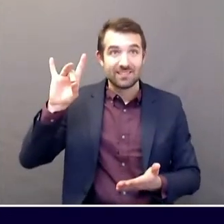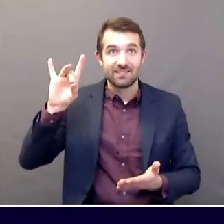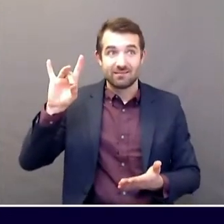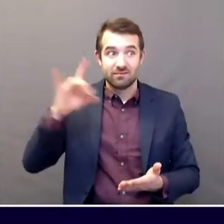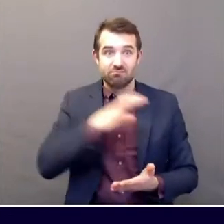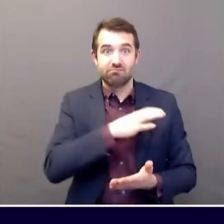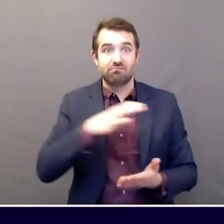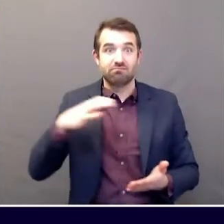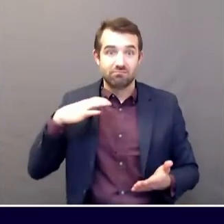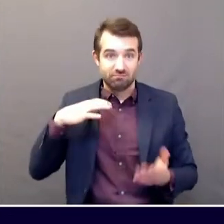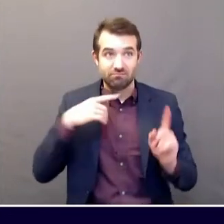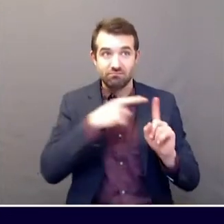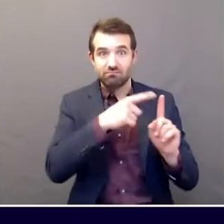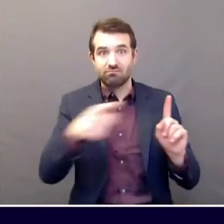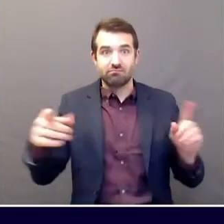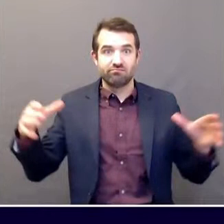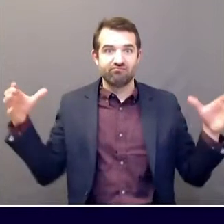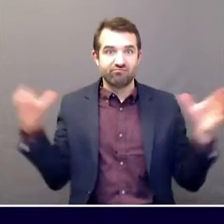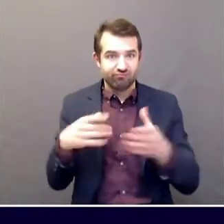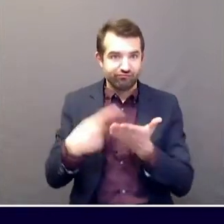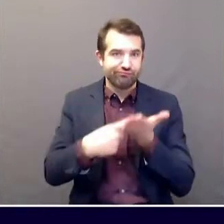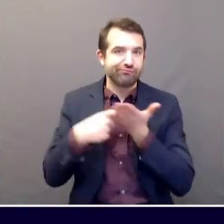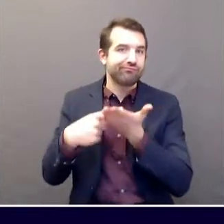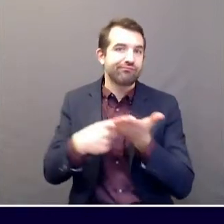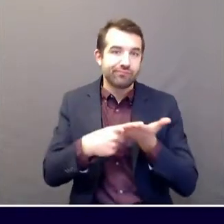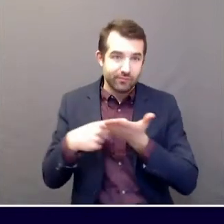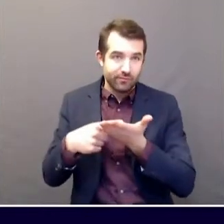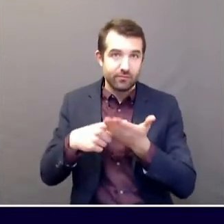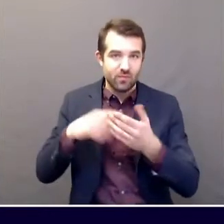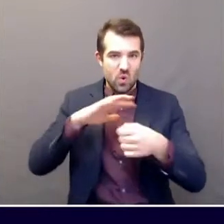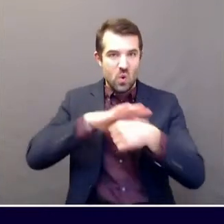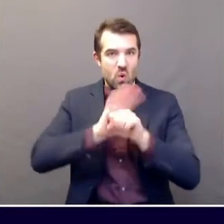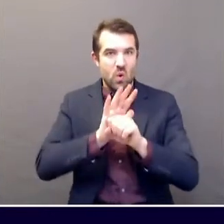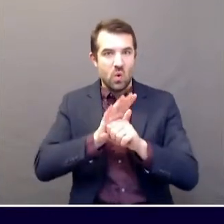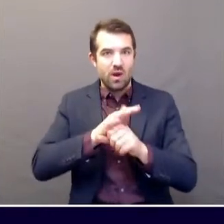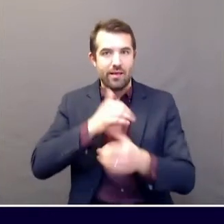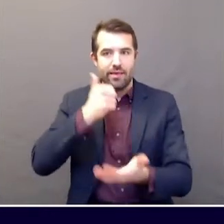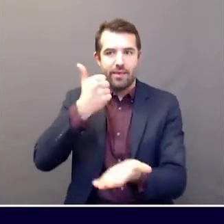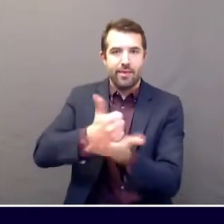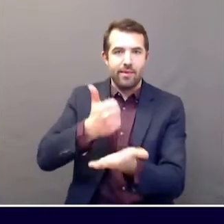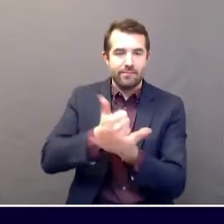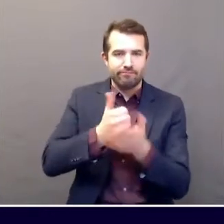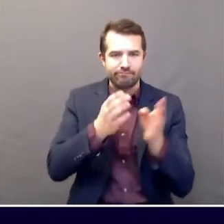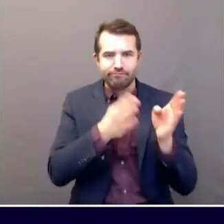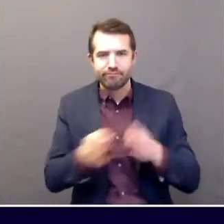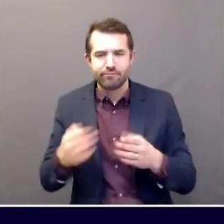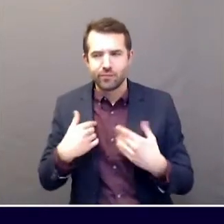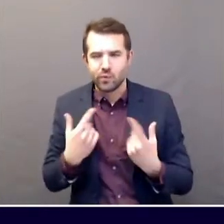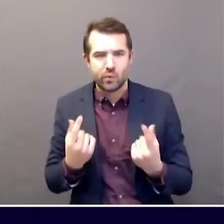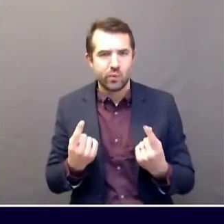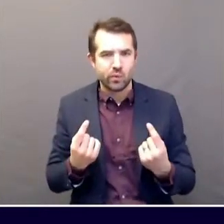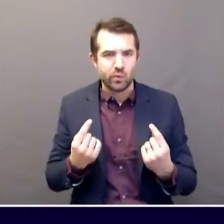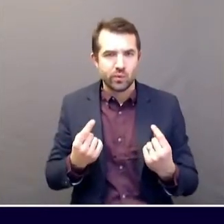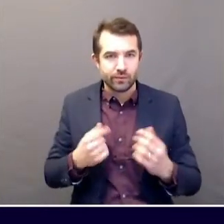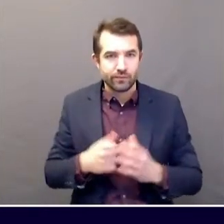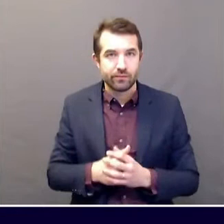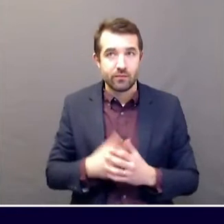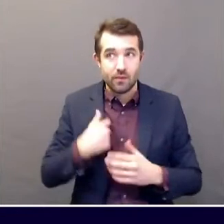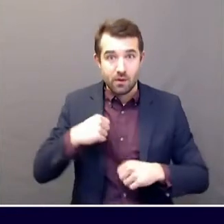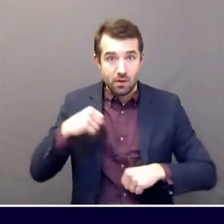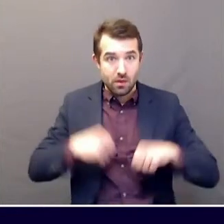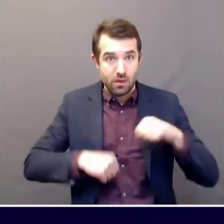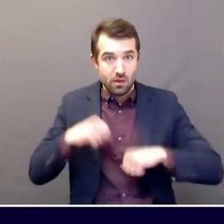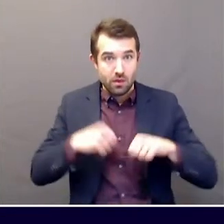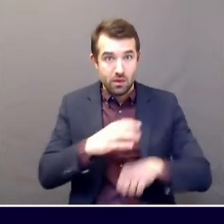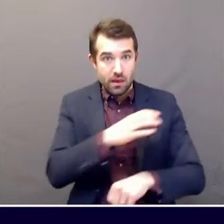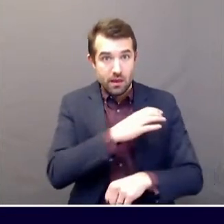recent relief plan. There was a lot of debate about whether or not to give the states and local governments any money at all. Vigorous